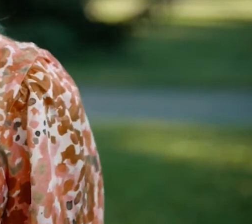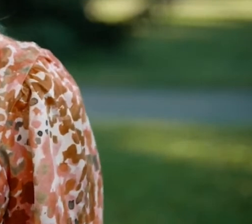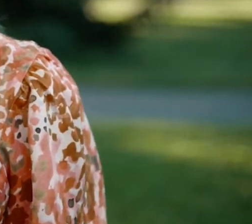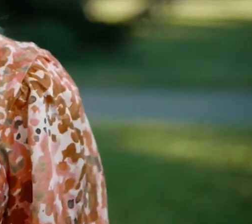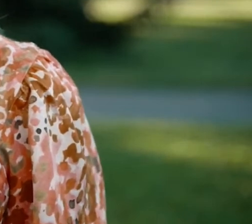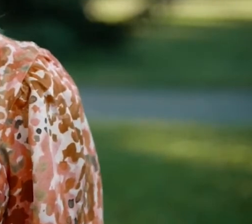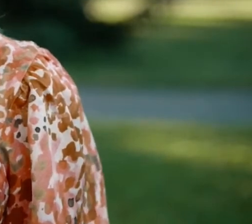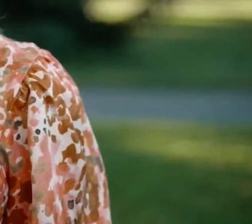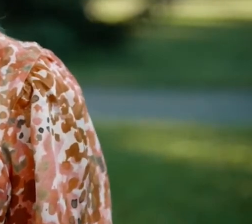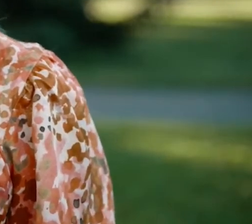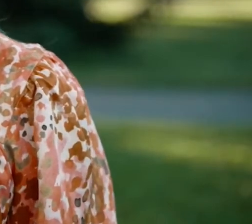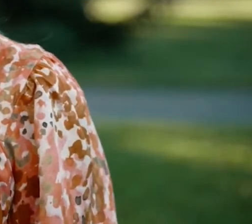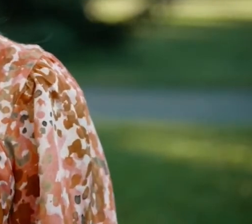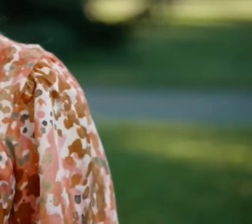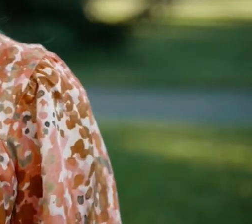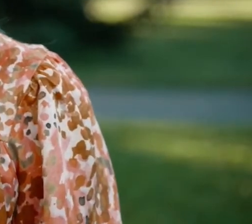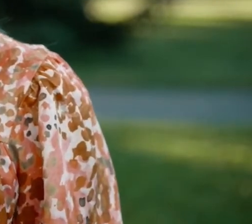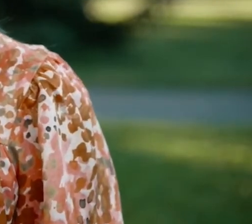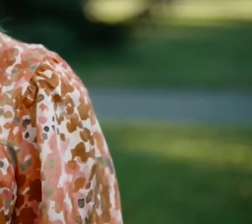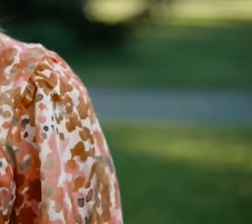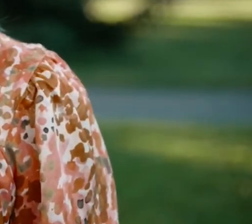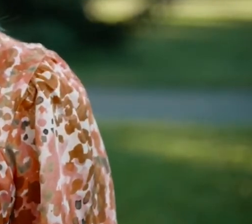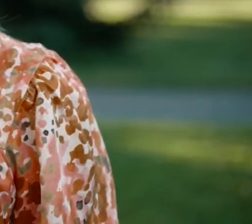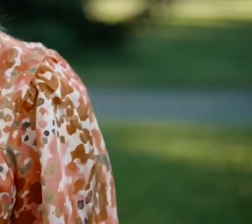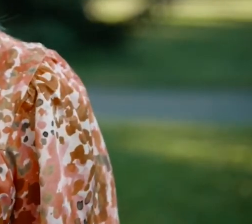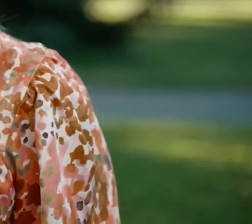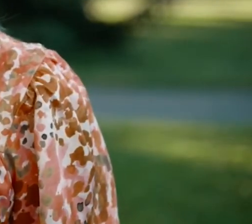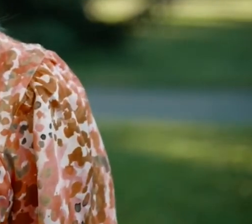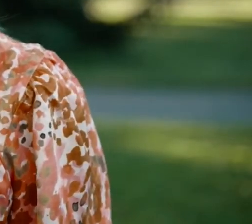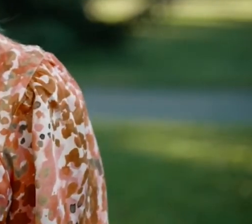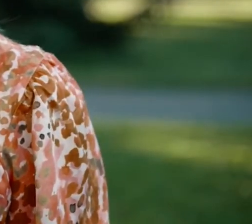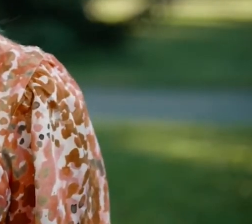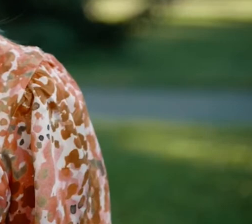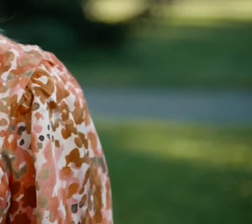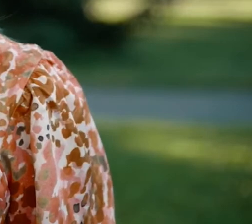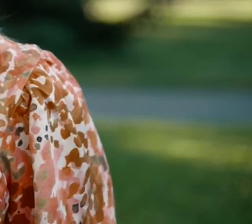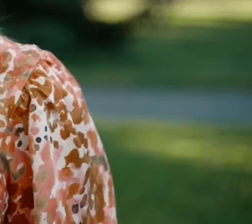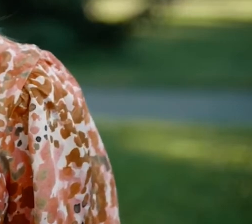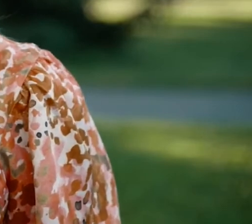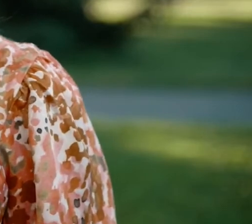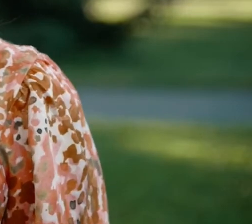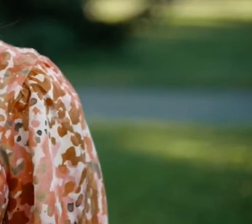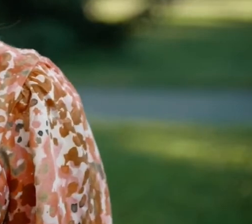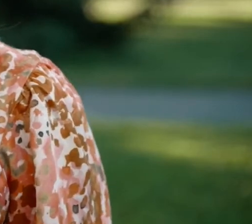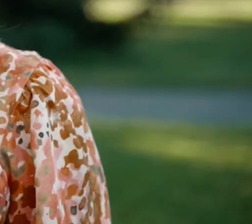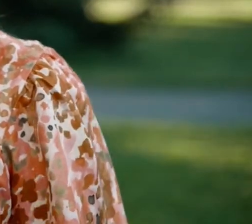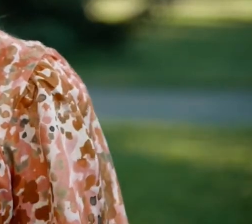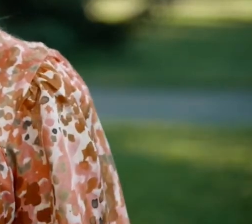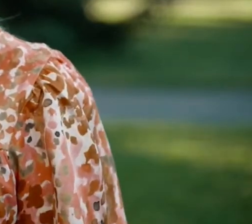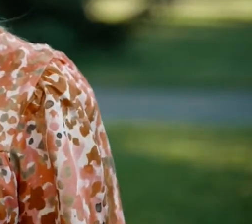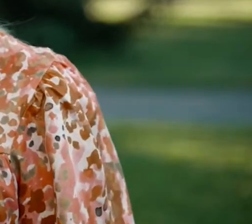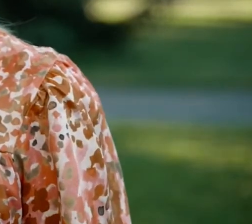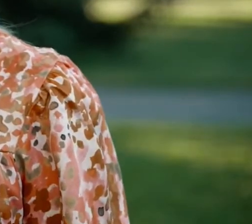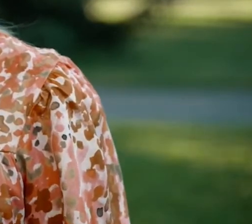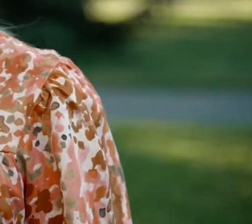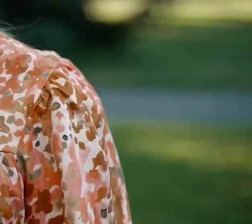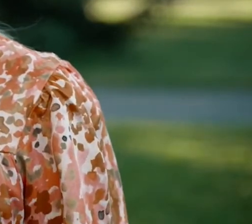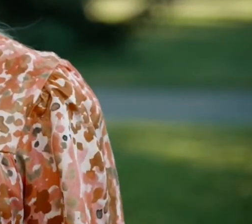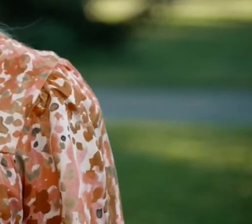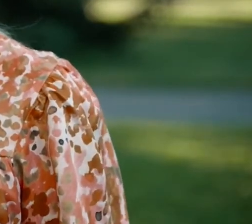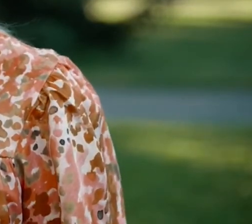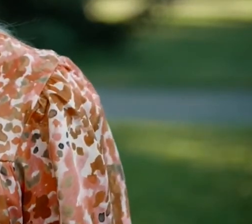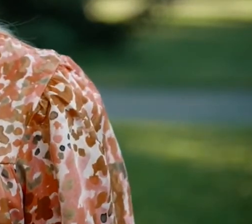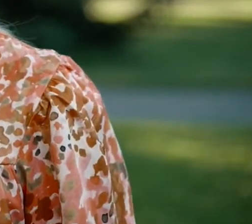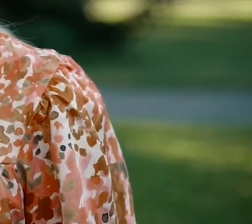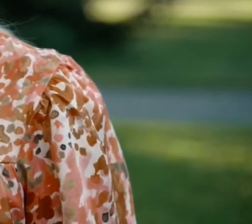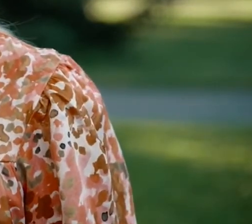this is not only an ecological issue, but more and more also a health and economic issue. It is an equity